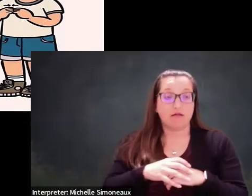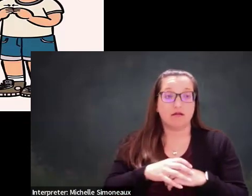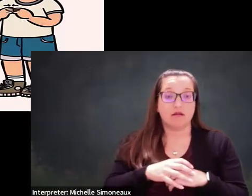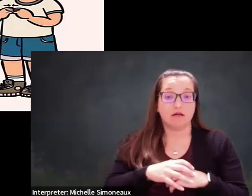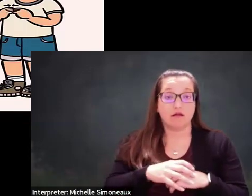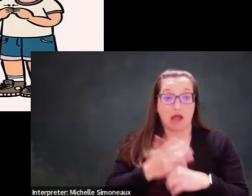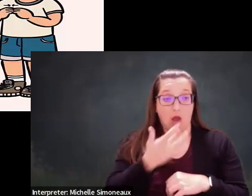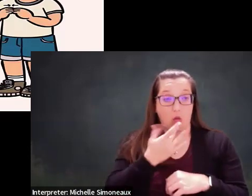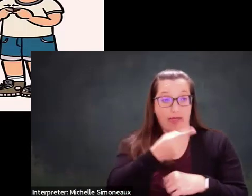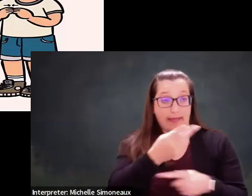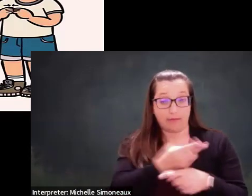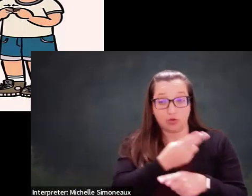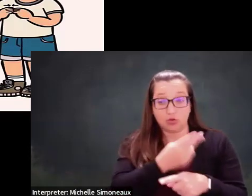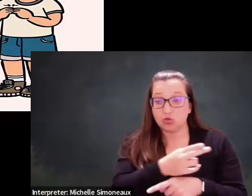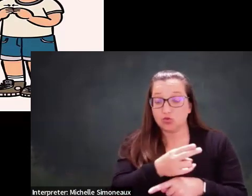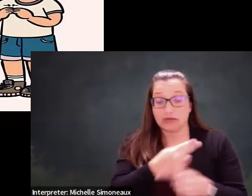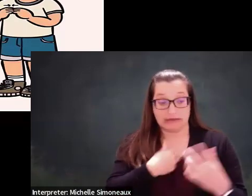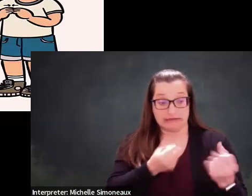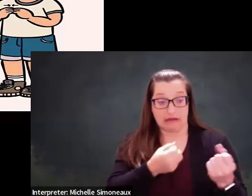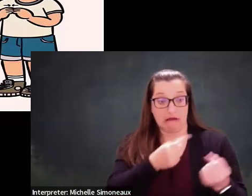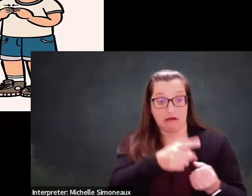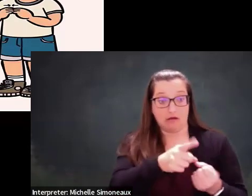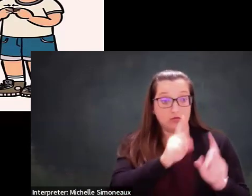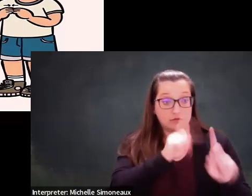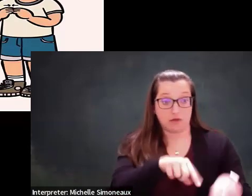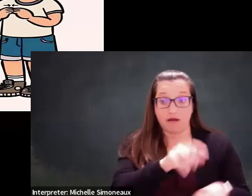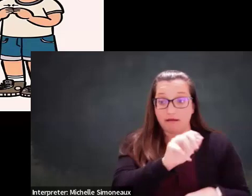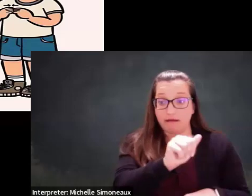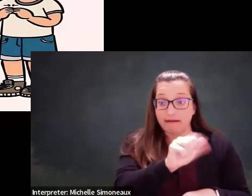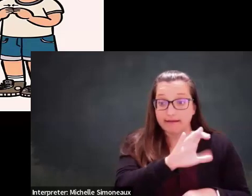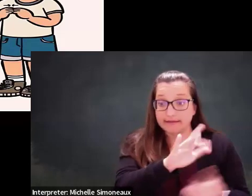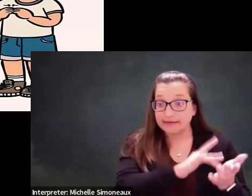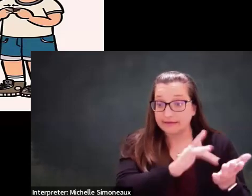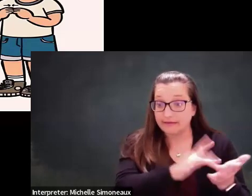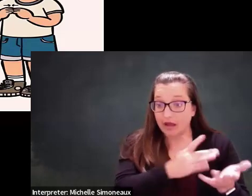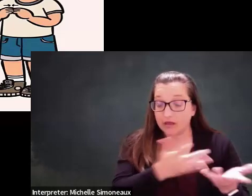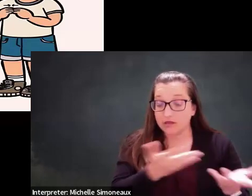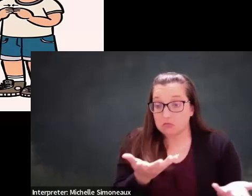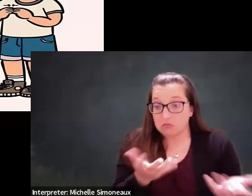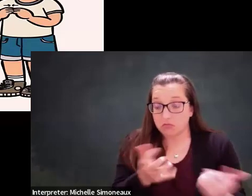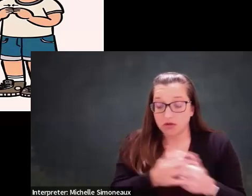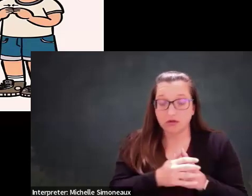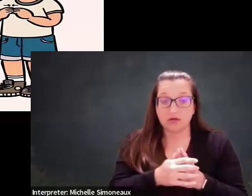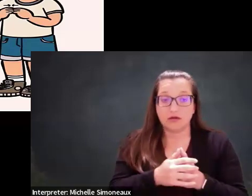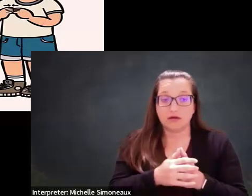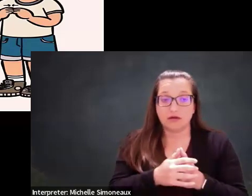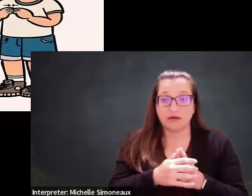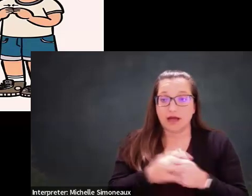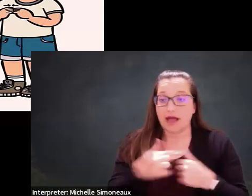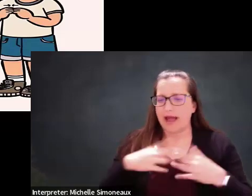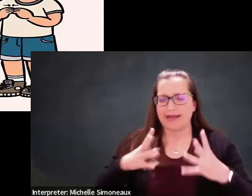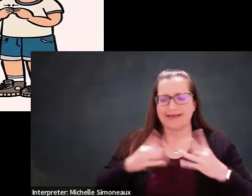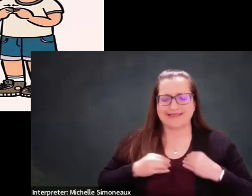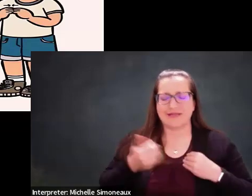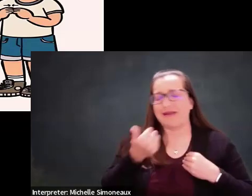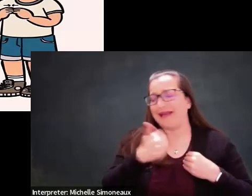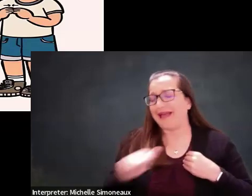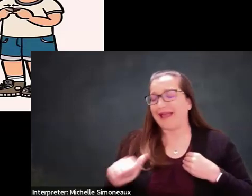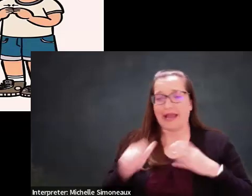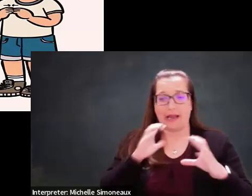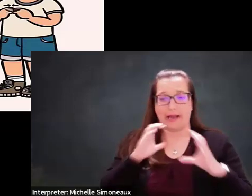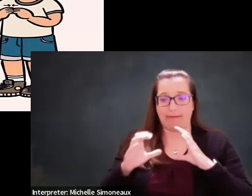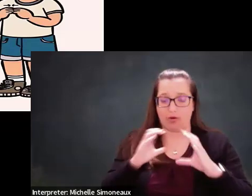to use their device to respond back? And a lot of people ask me this question. And I always say, I accept any form of communication.